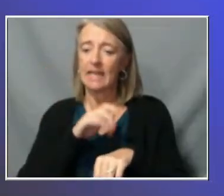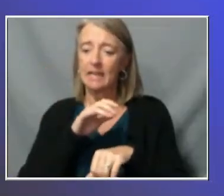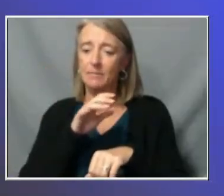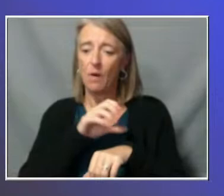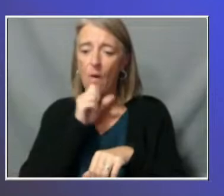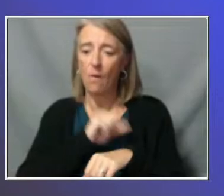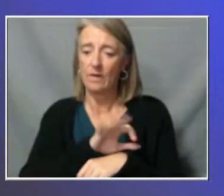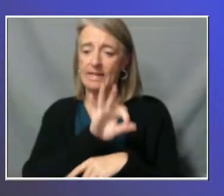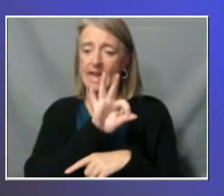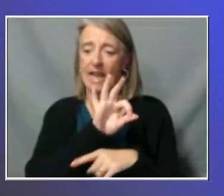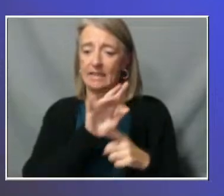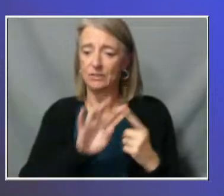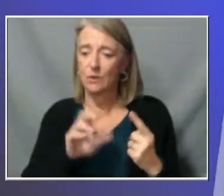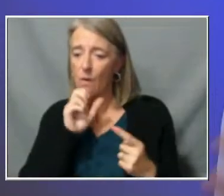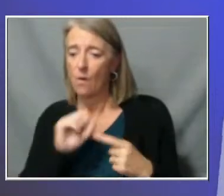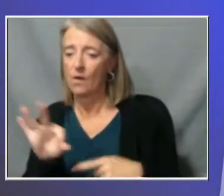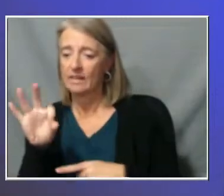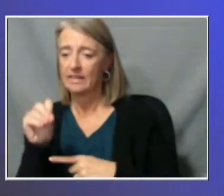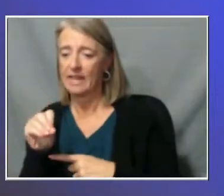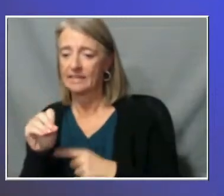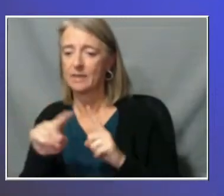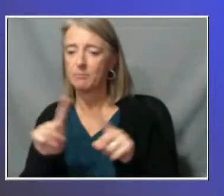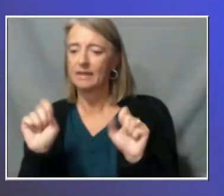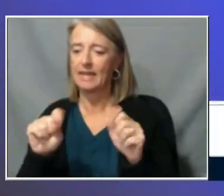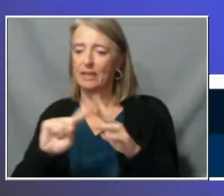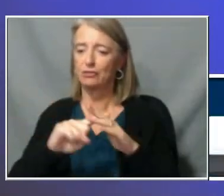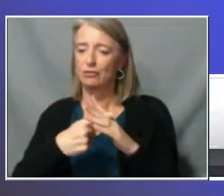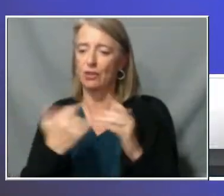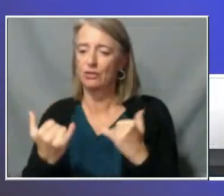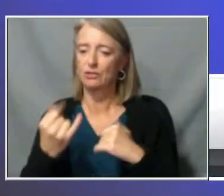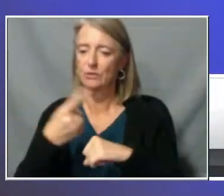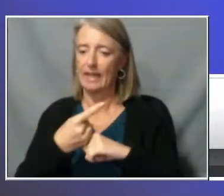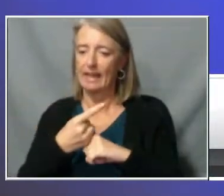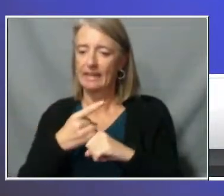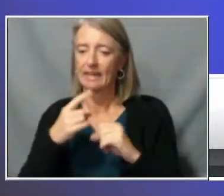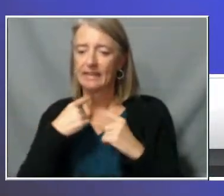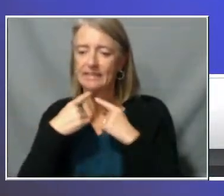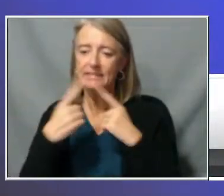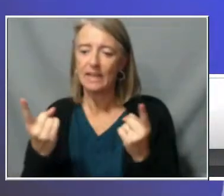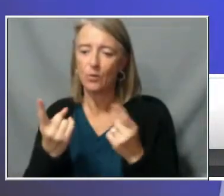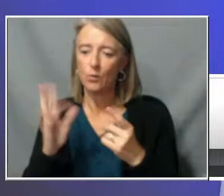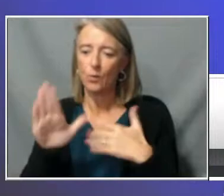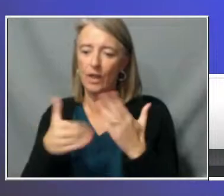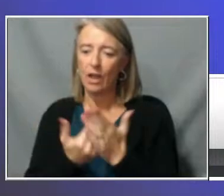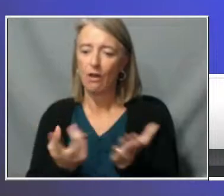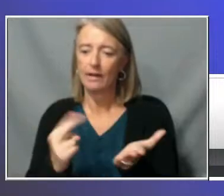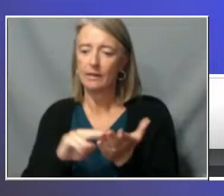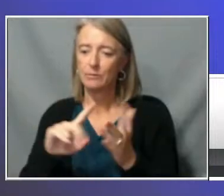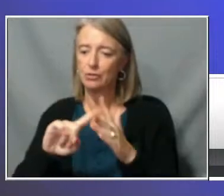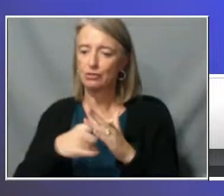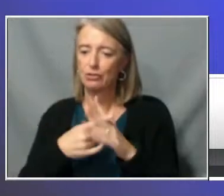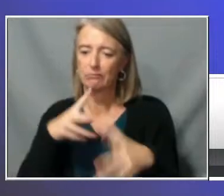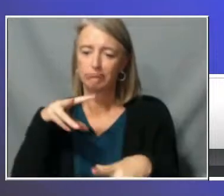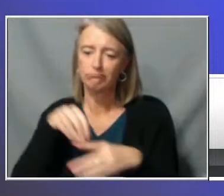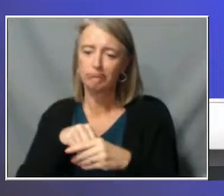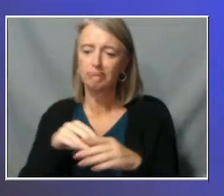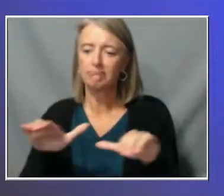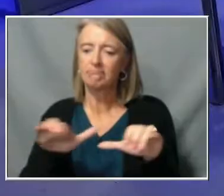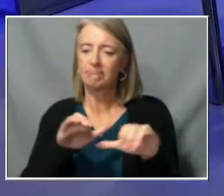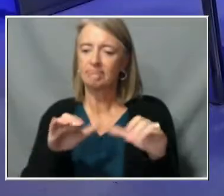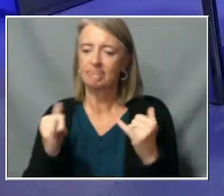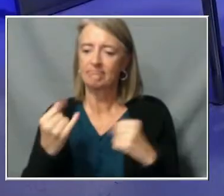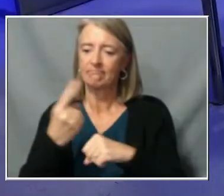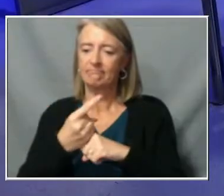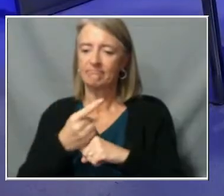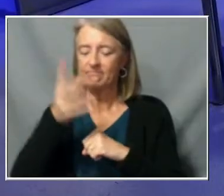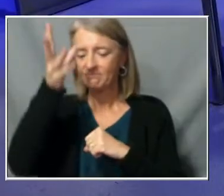but you can start today, right? And so that's what I tell everybody. We all got up this morning, and so we can start to engage in activities today. All right, so Dad,